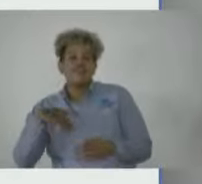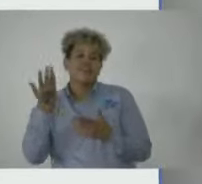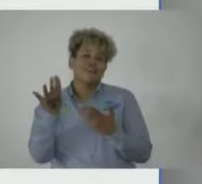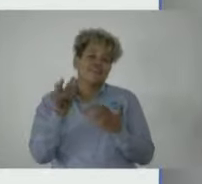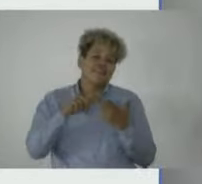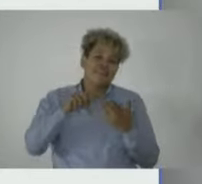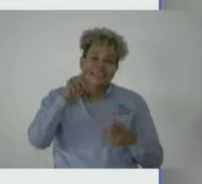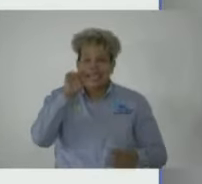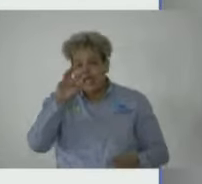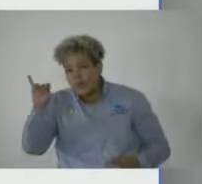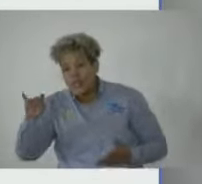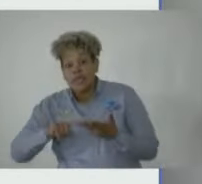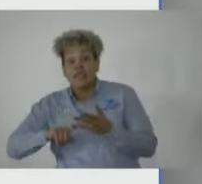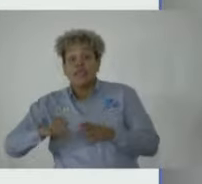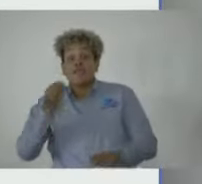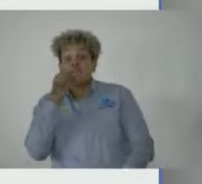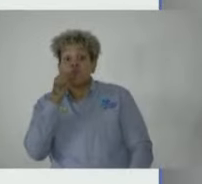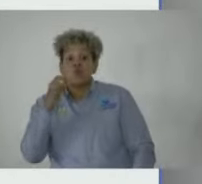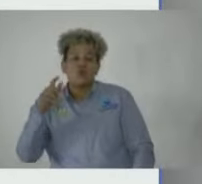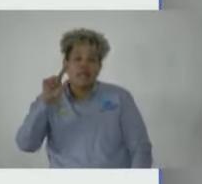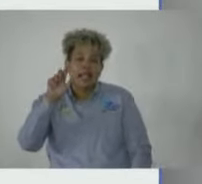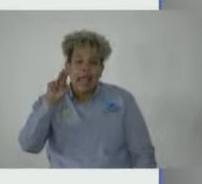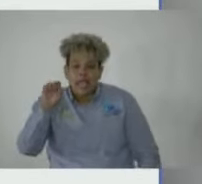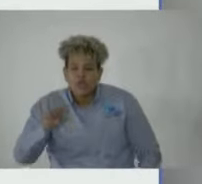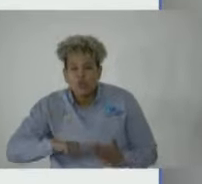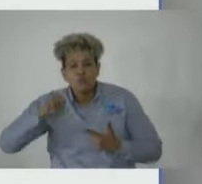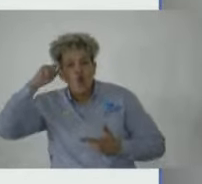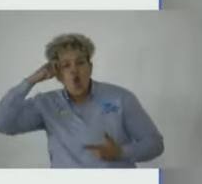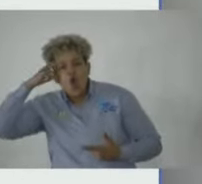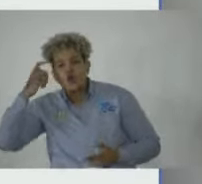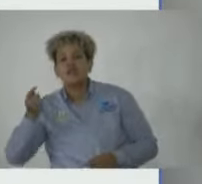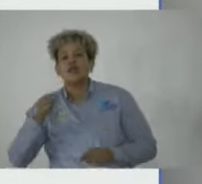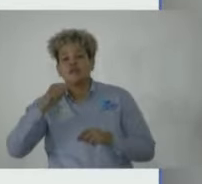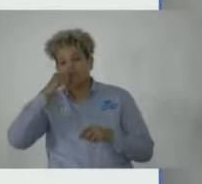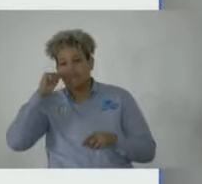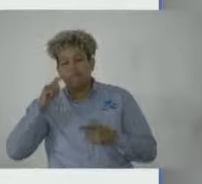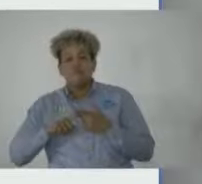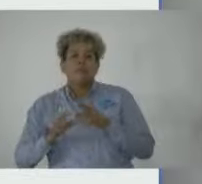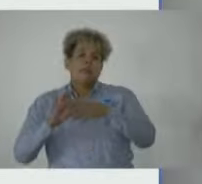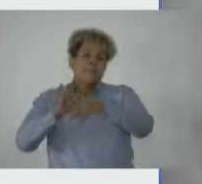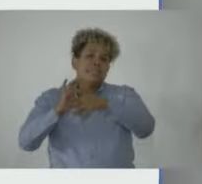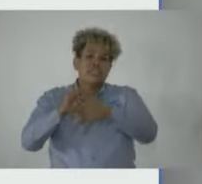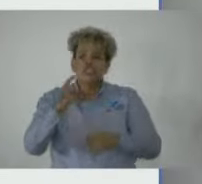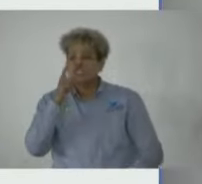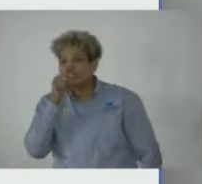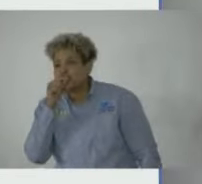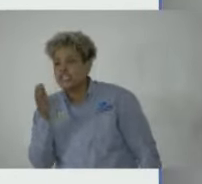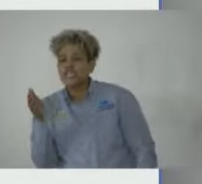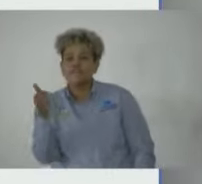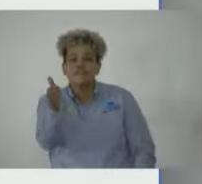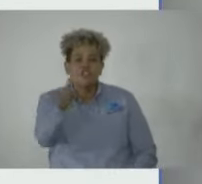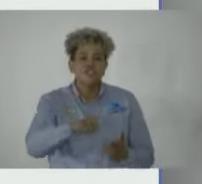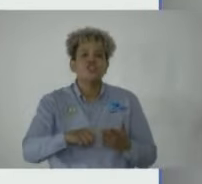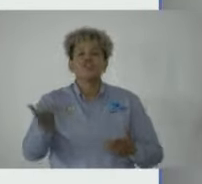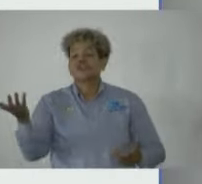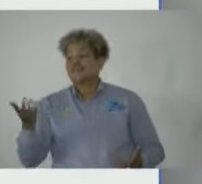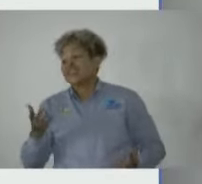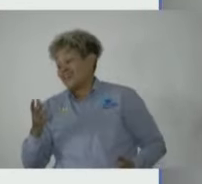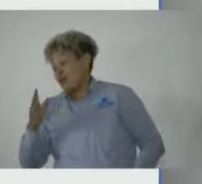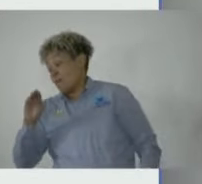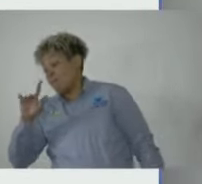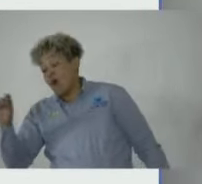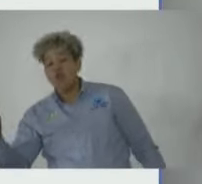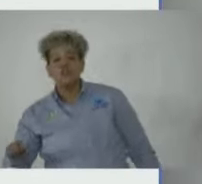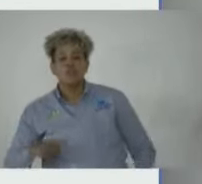ground provisions, legumes, onions and garlic, meat, chicken, fish, crustacean or mollusk,